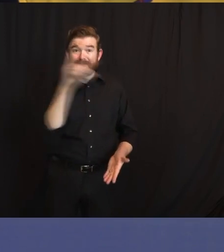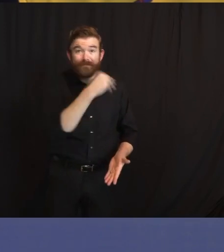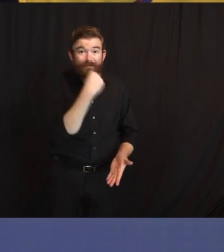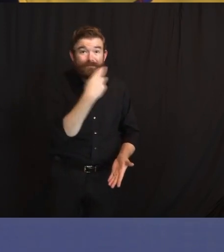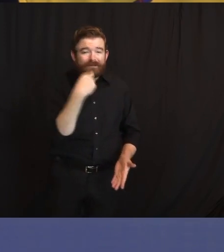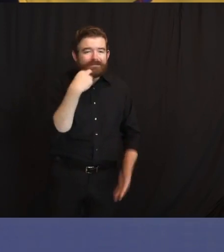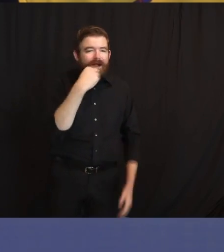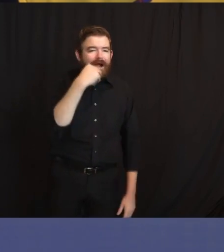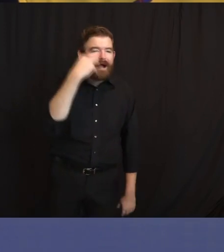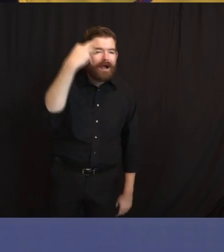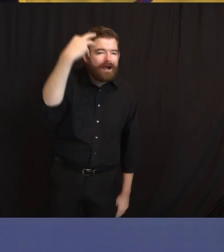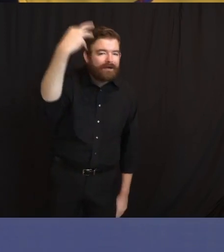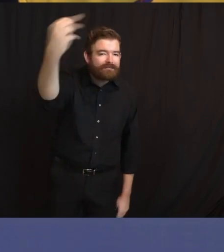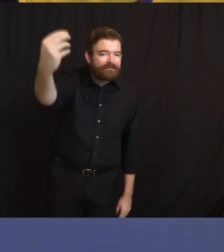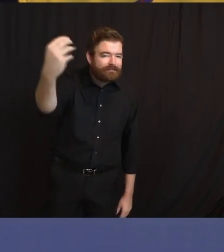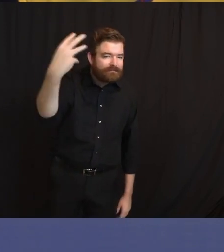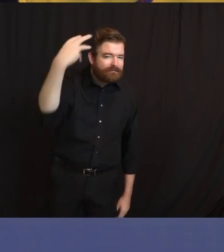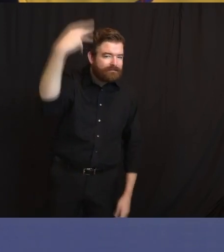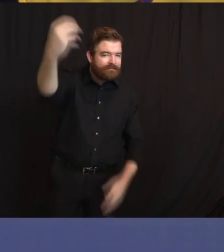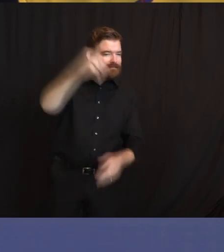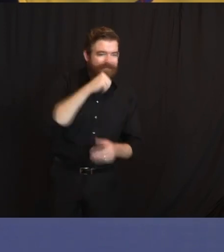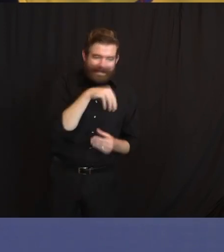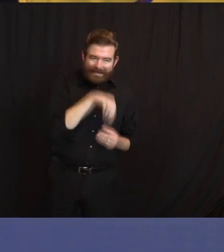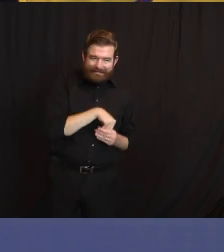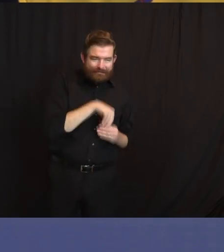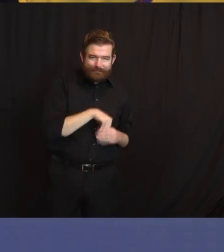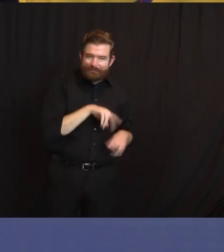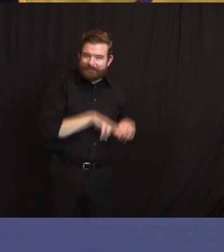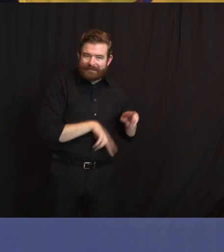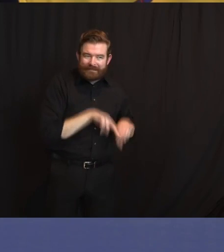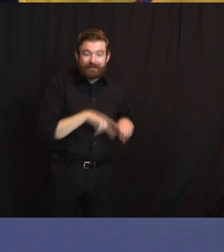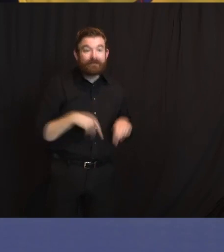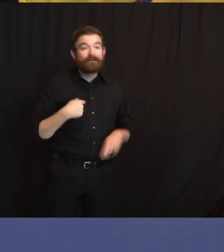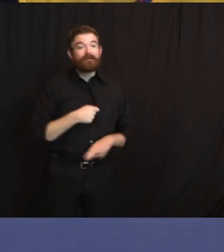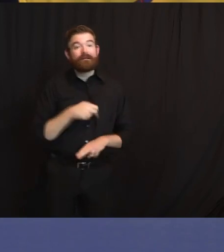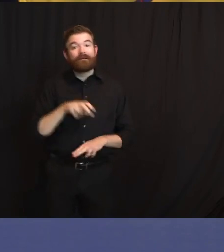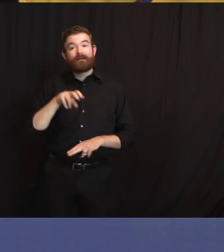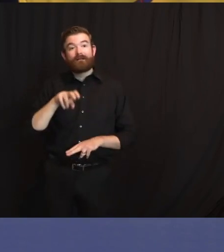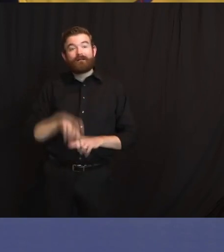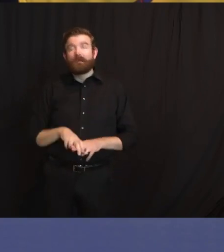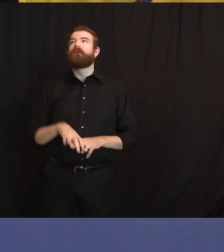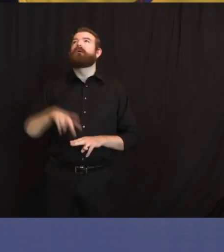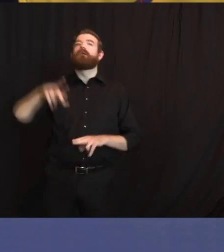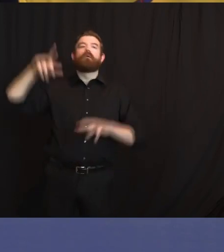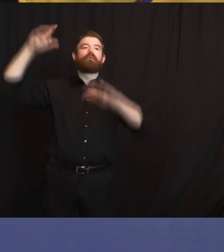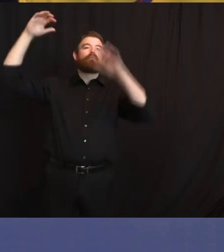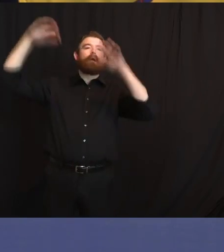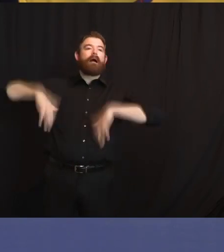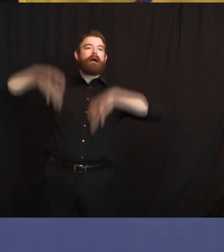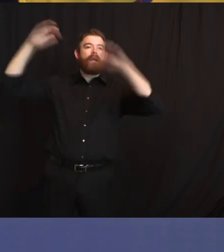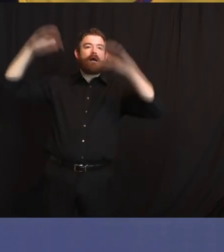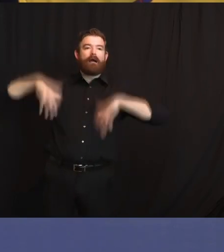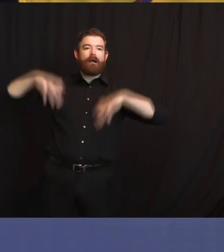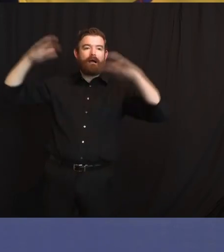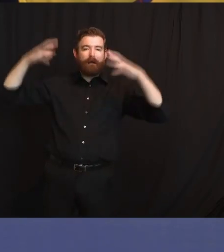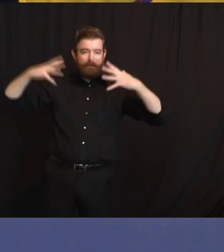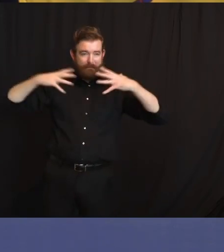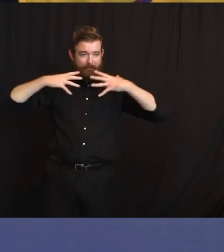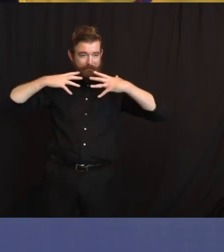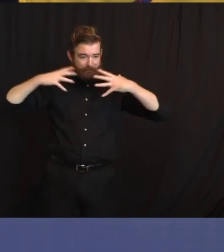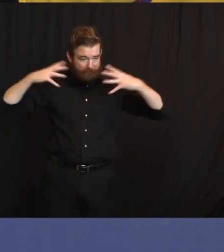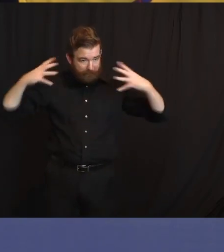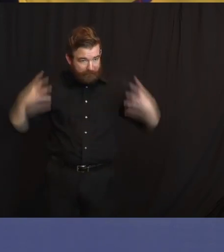night, we sat in the driving rain, and I ruined everything in my pockets, including my wallet that